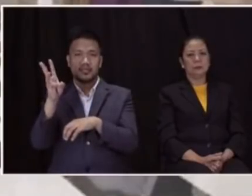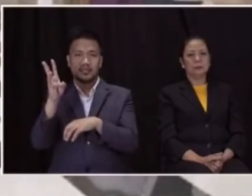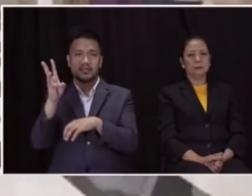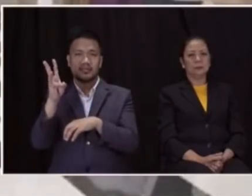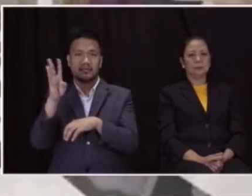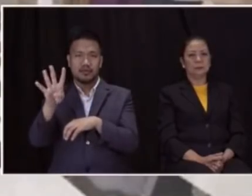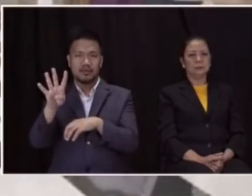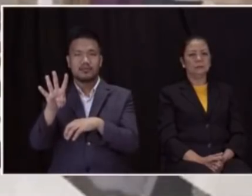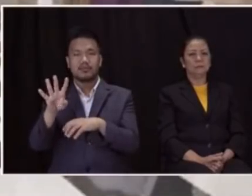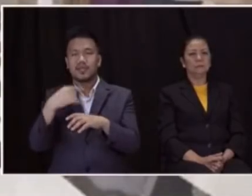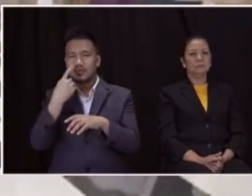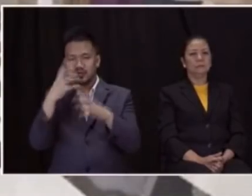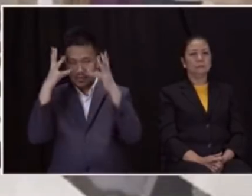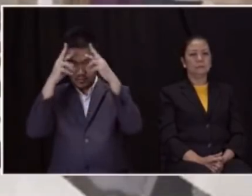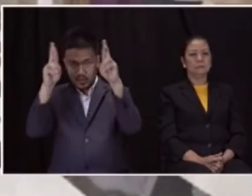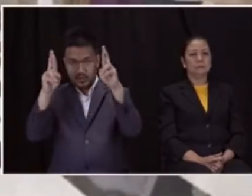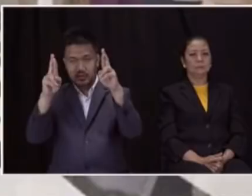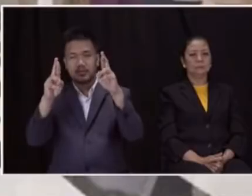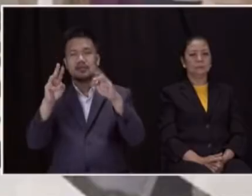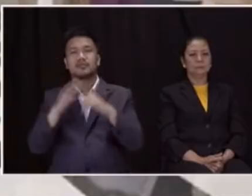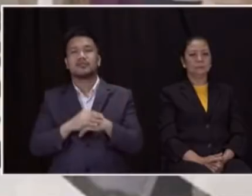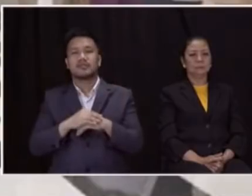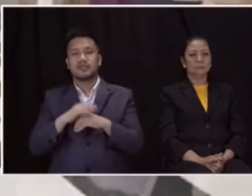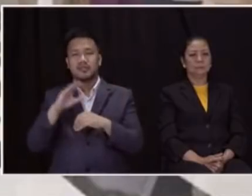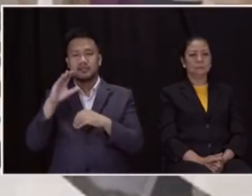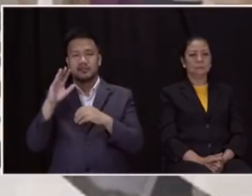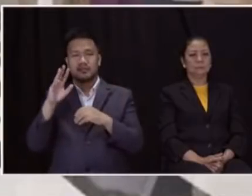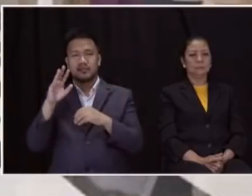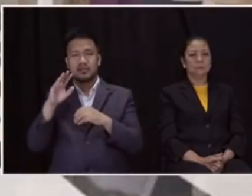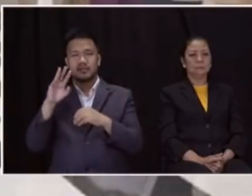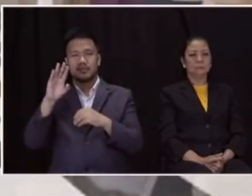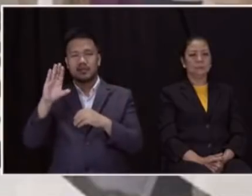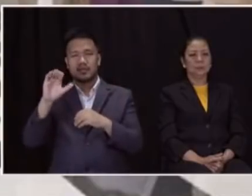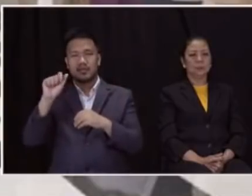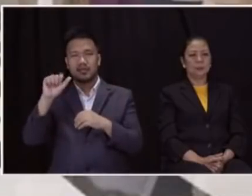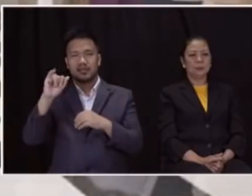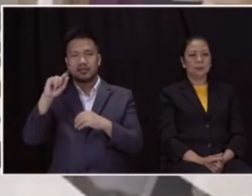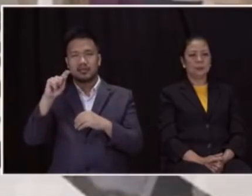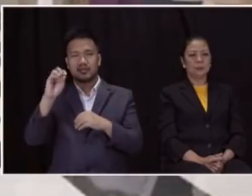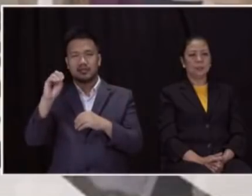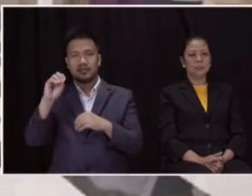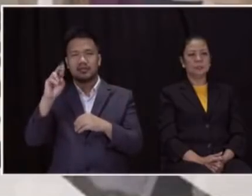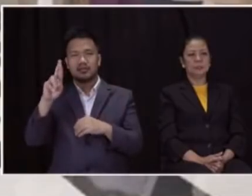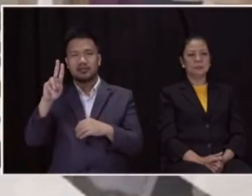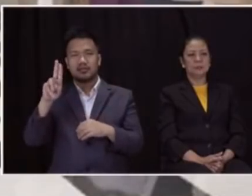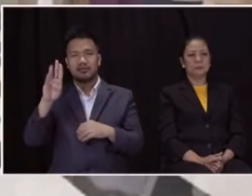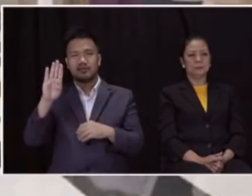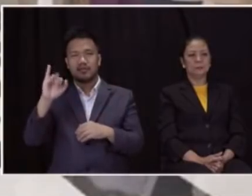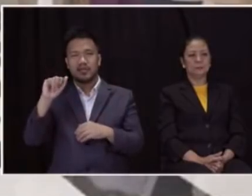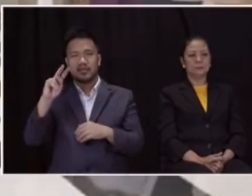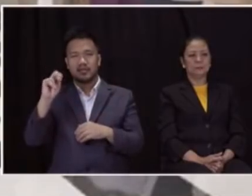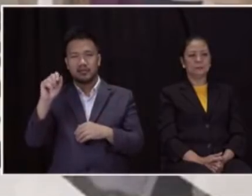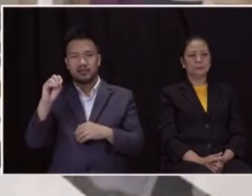Imelda Calixto Rubiano, accompanied by her husband, Mr. Edgardo Rubiano.